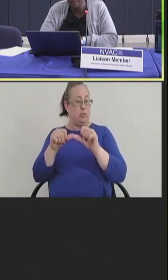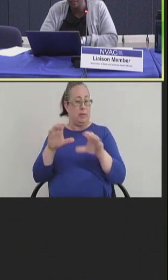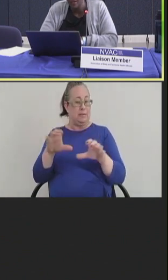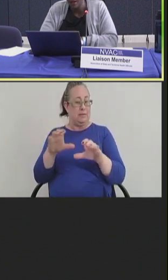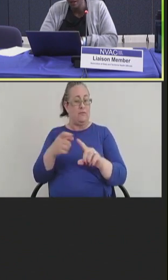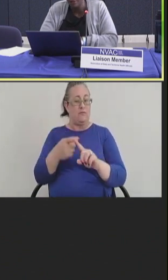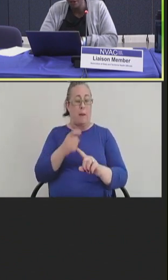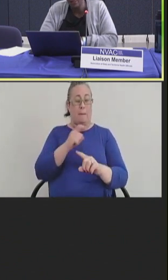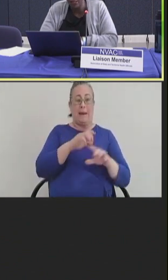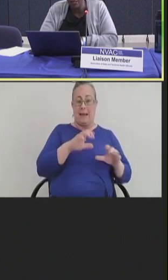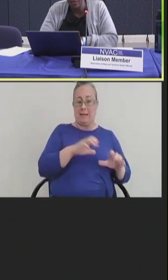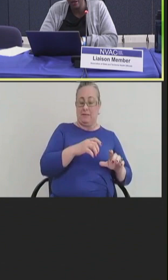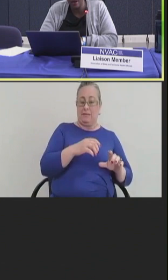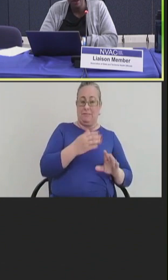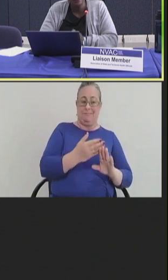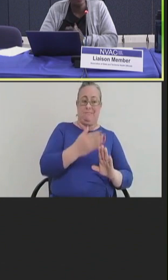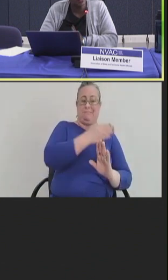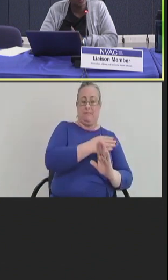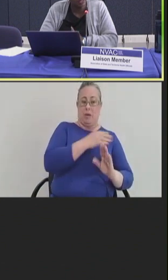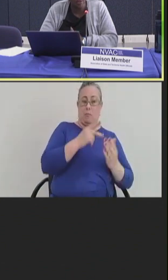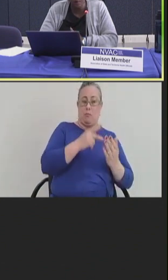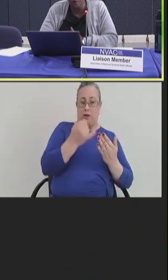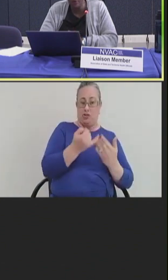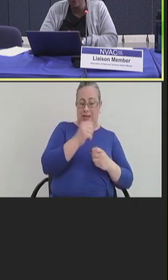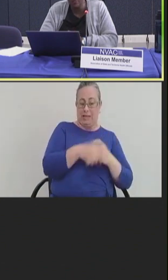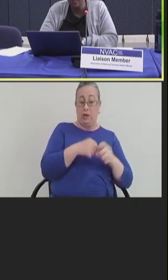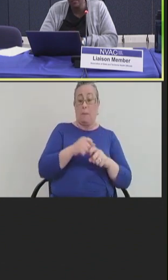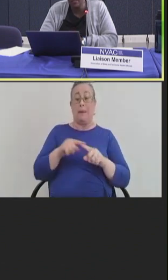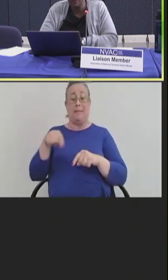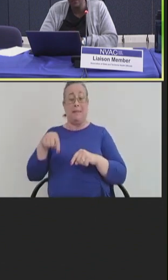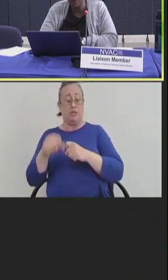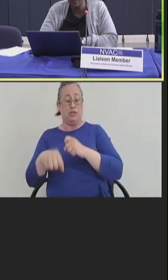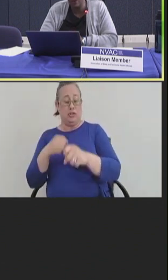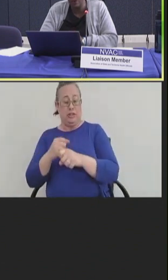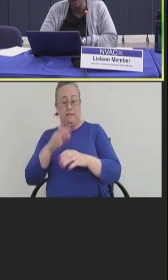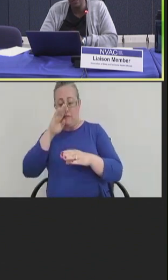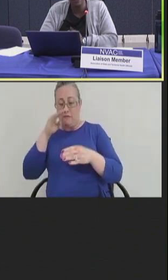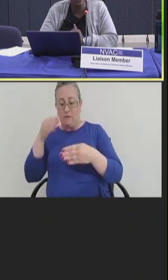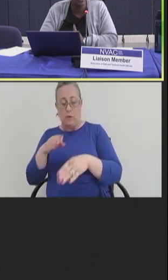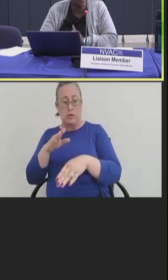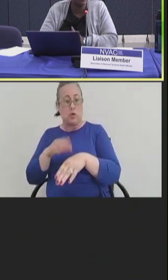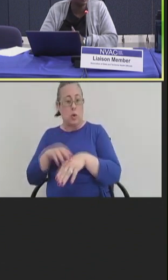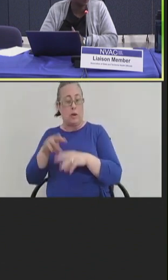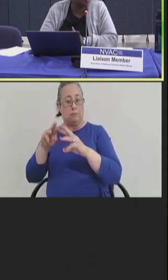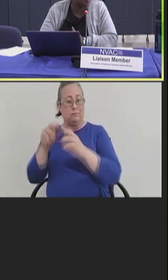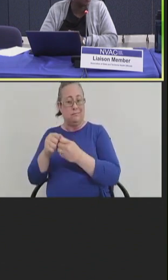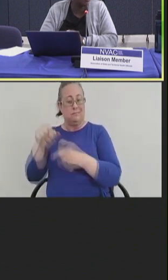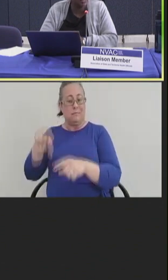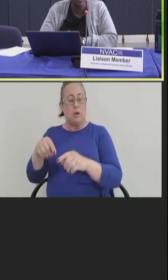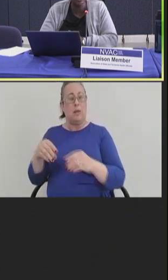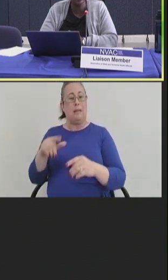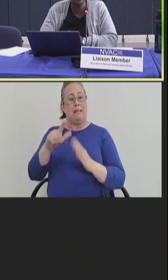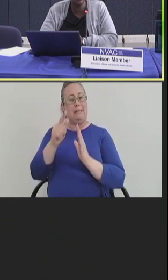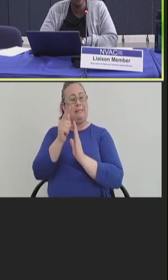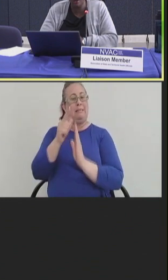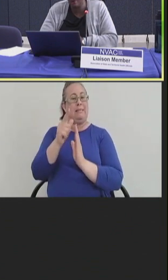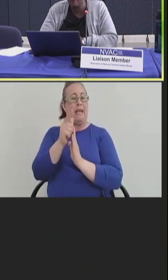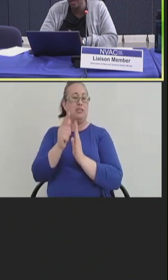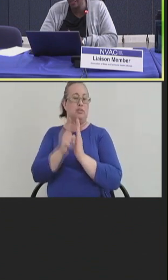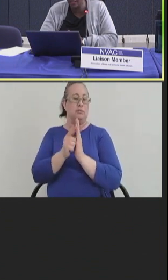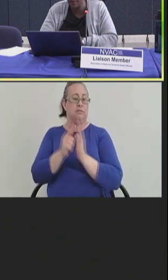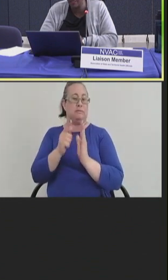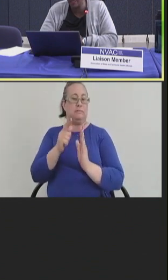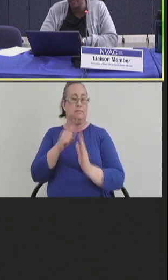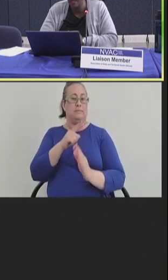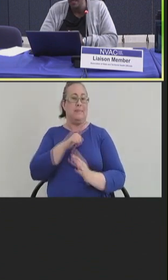previous project year. But this year, we really decided to focus on some legislative trends related to